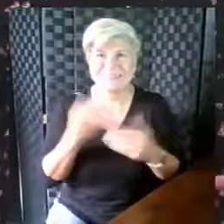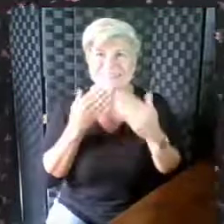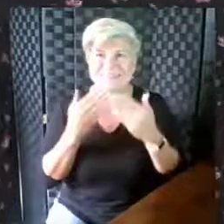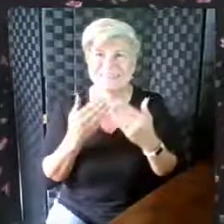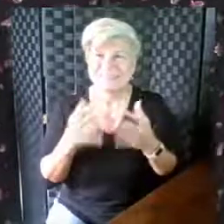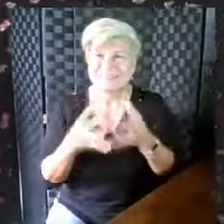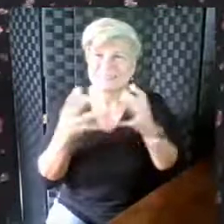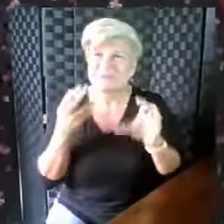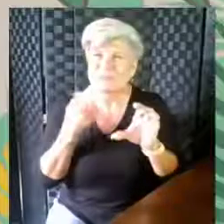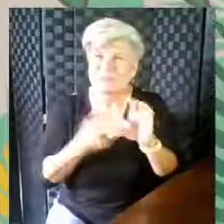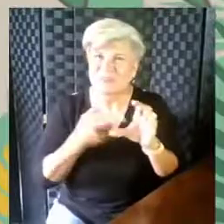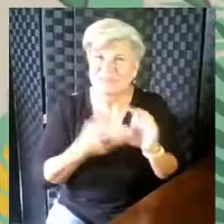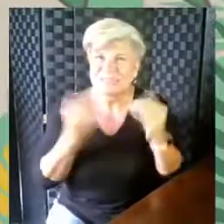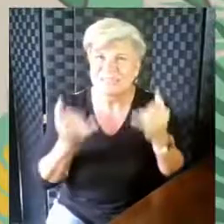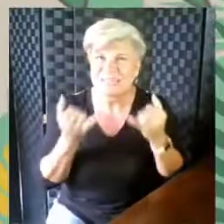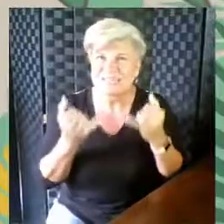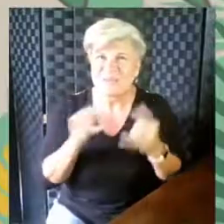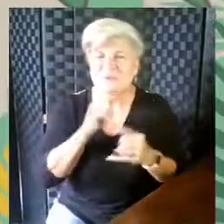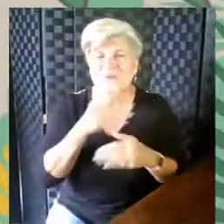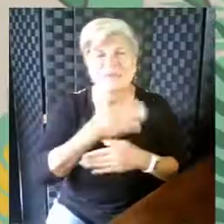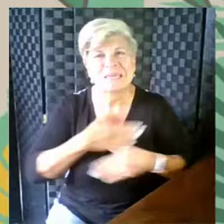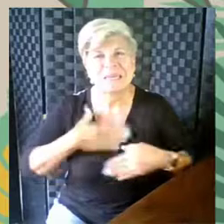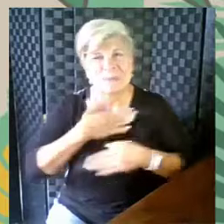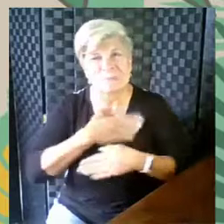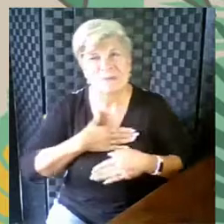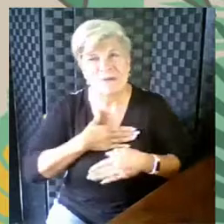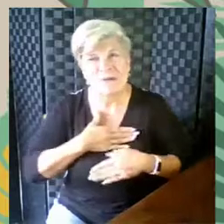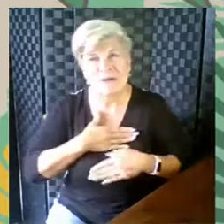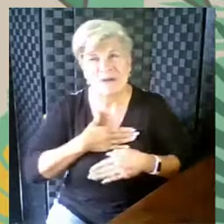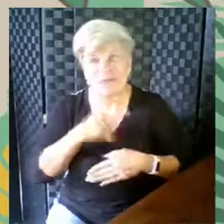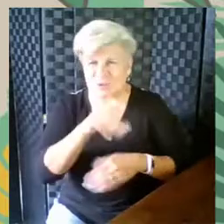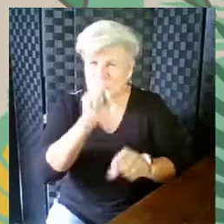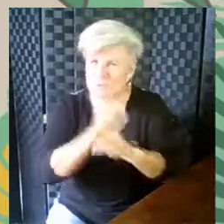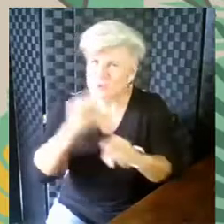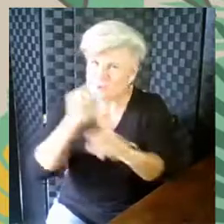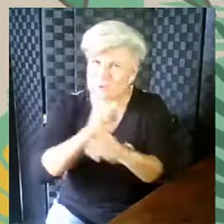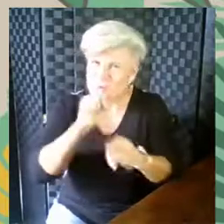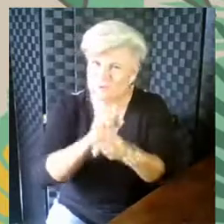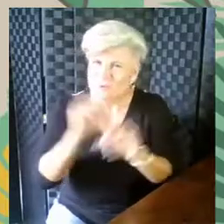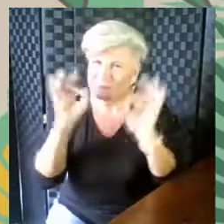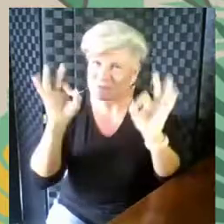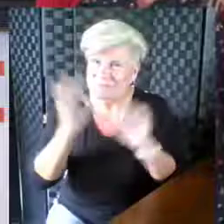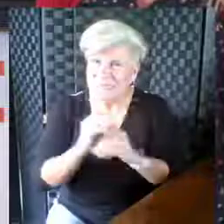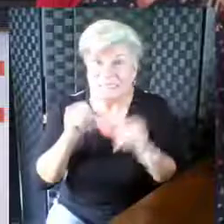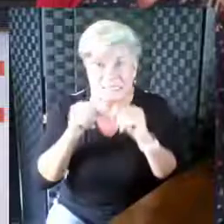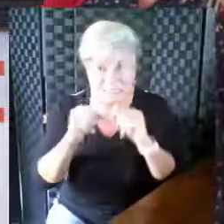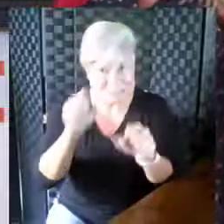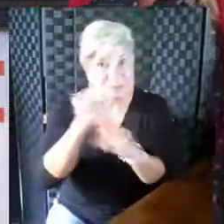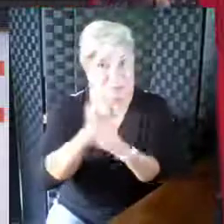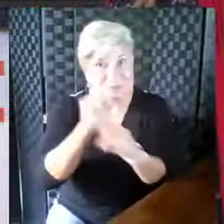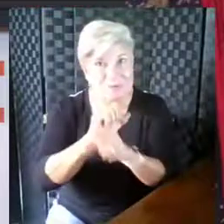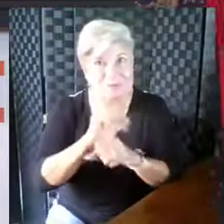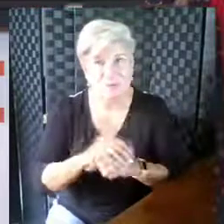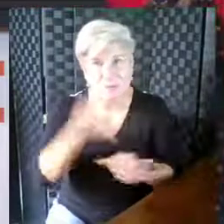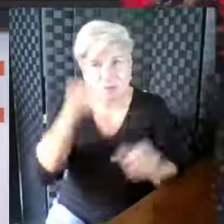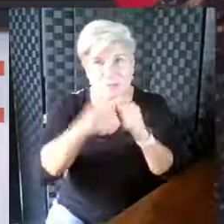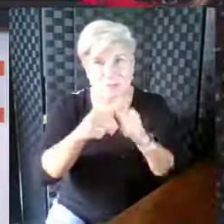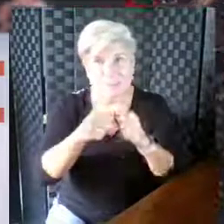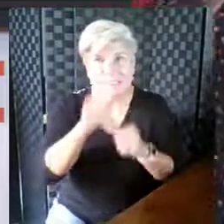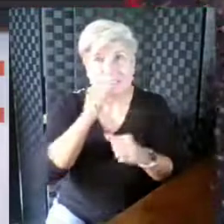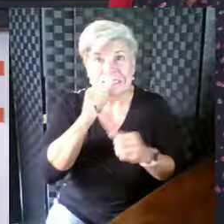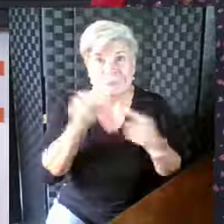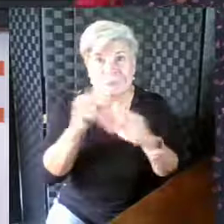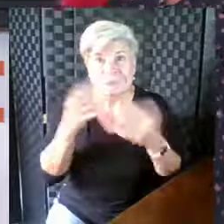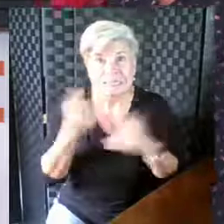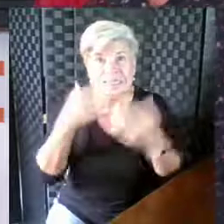Thank you so much for joining me today. I really appreciate all the hard work that you've done and continue to do. And remember, our